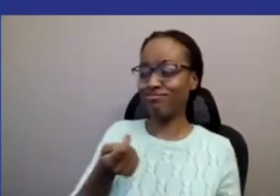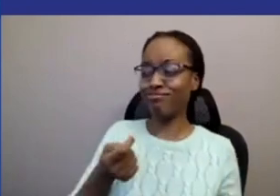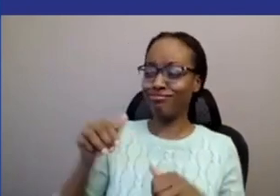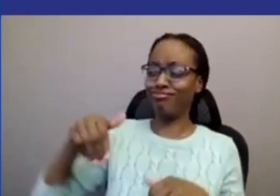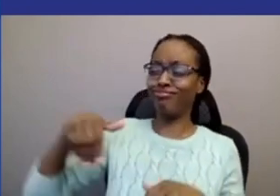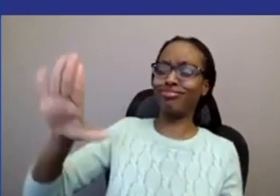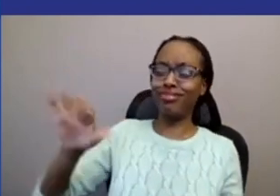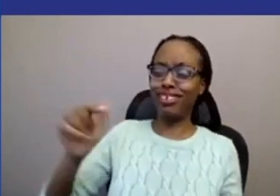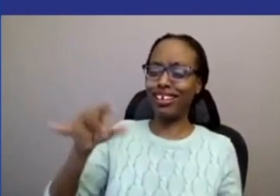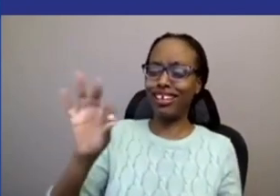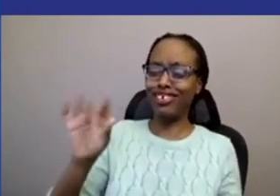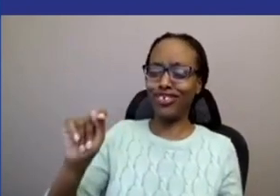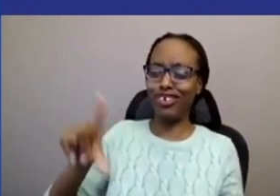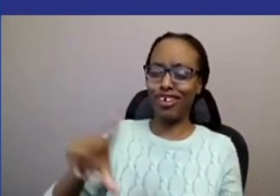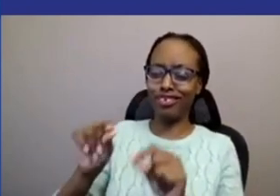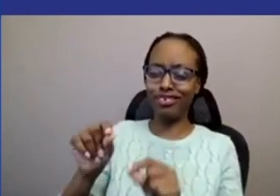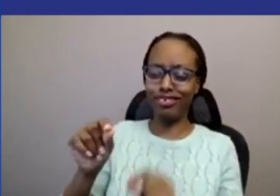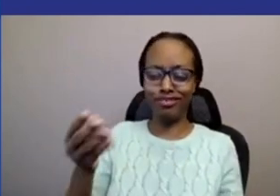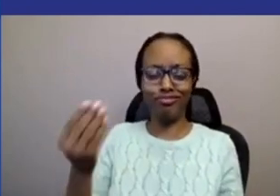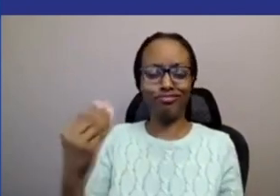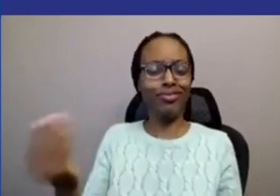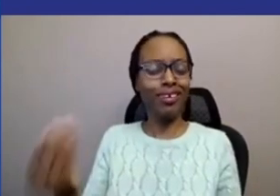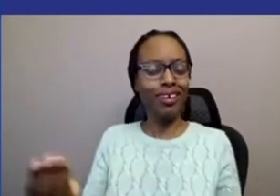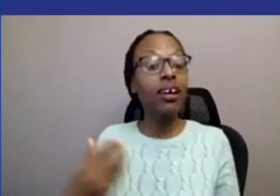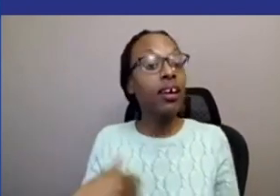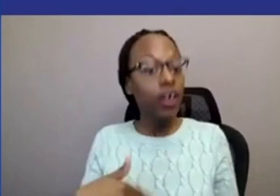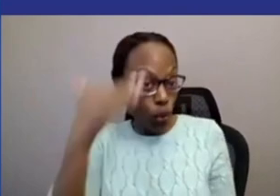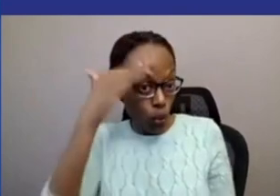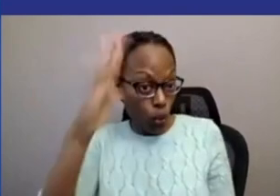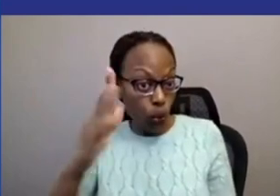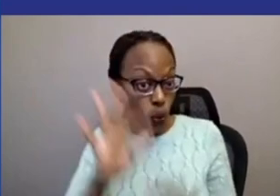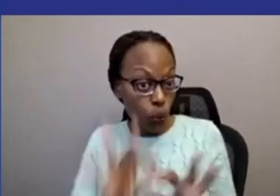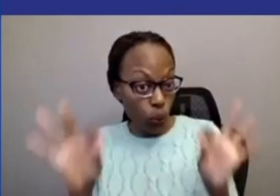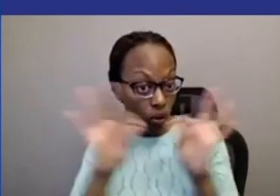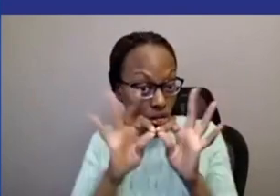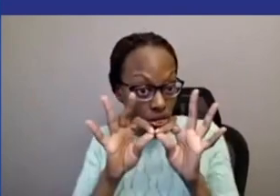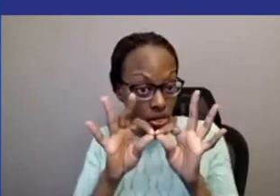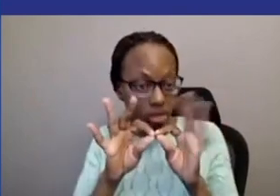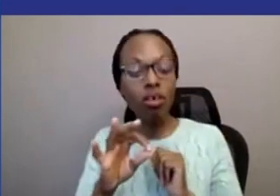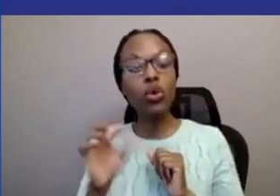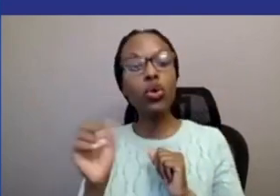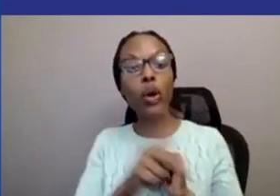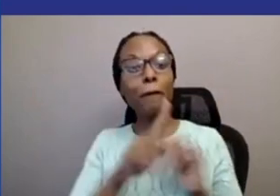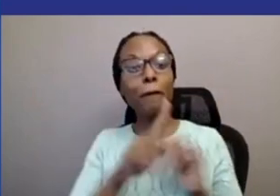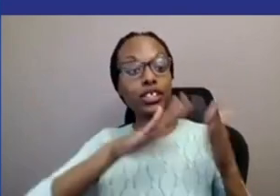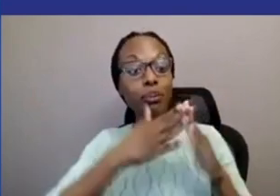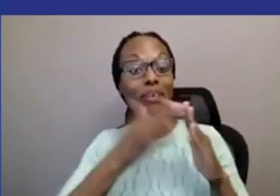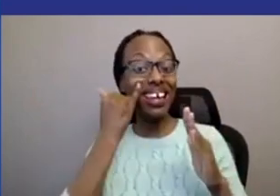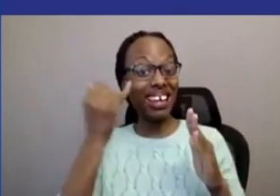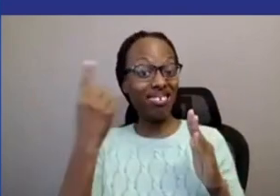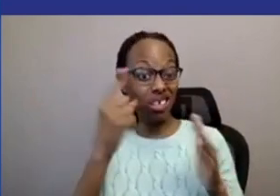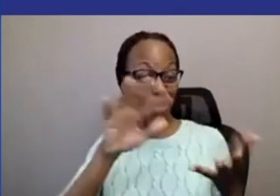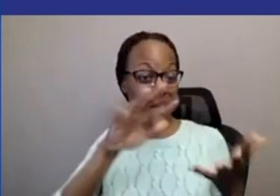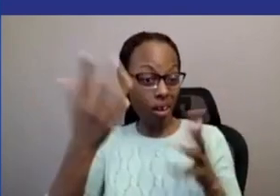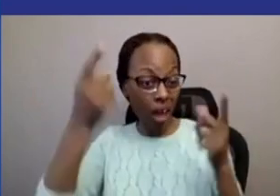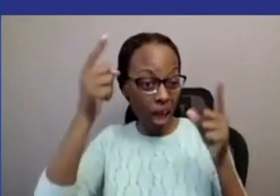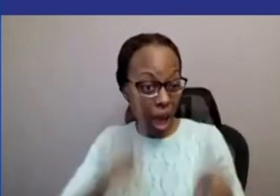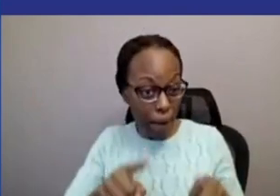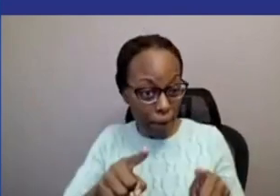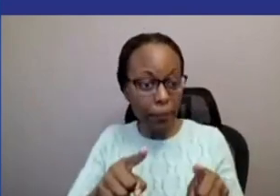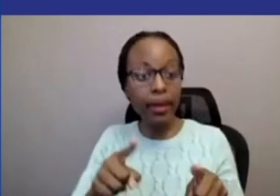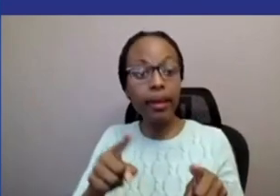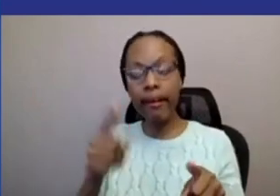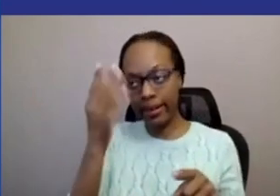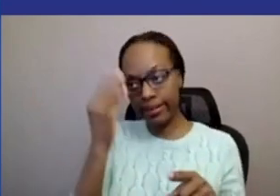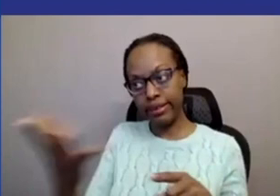Know your worth. Go back to community. So when these things do happen, reach out to your community and share with them as well. Let